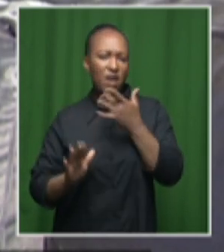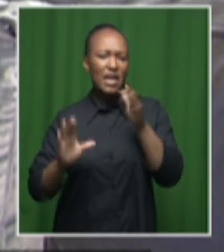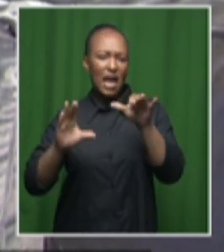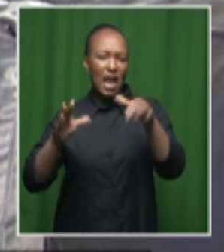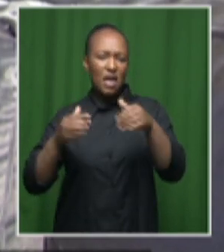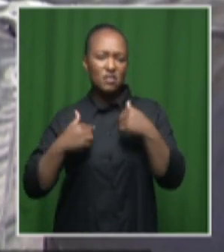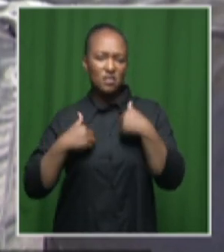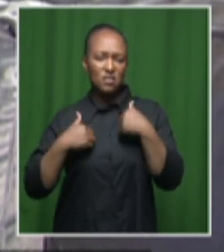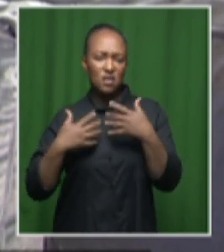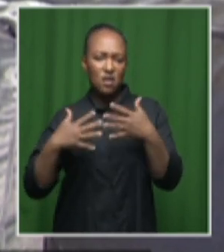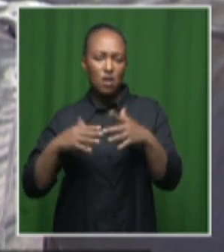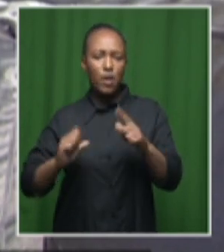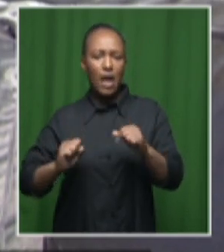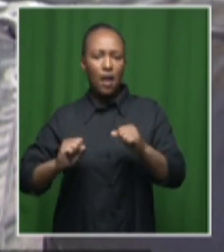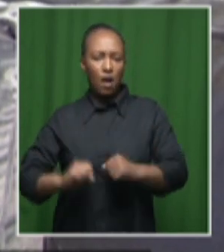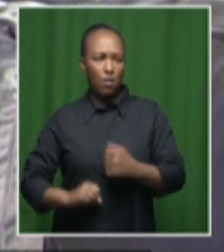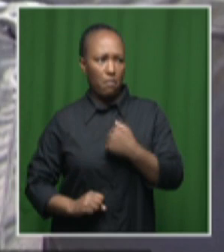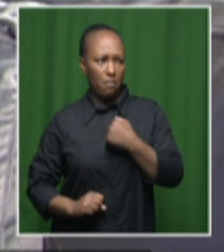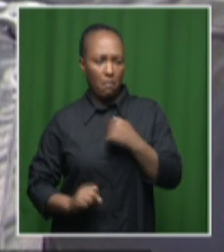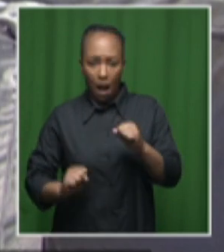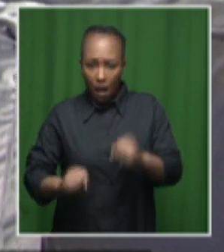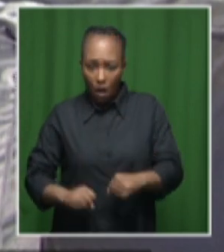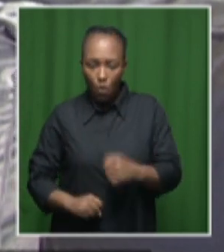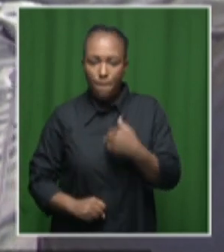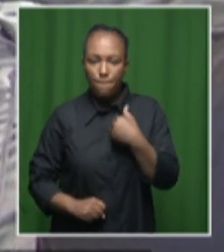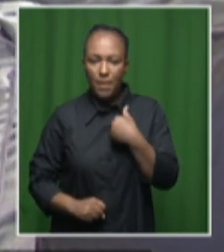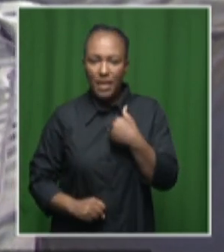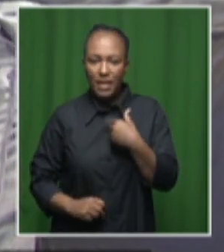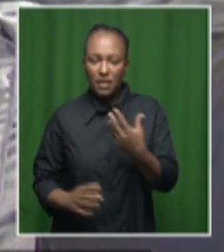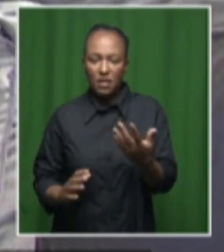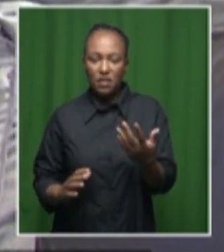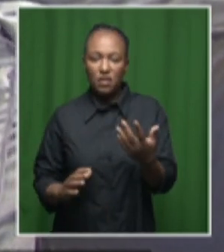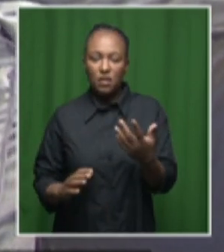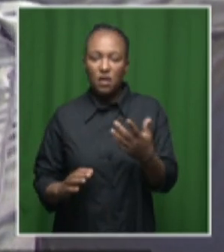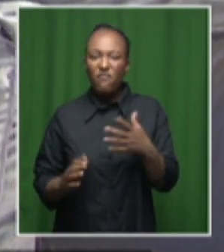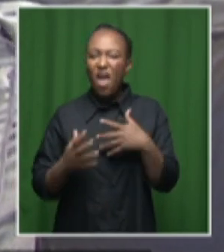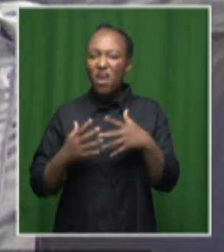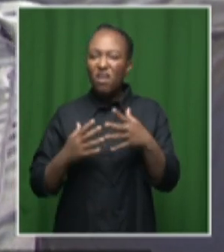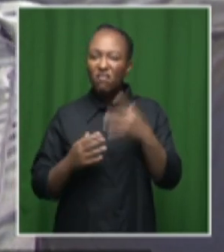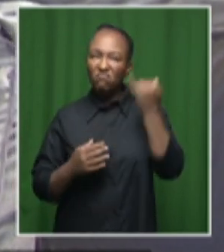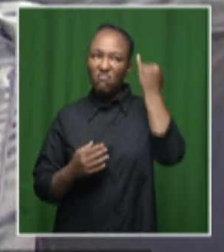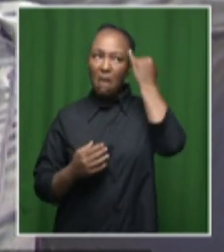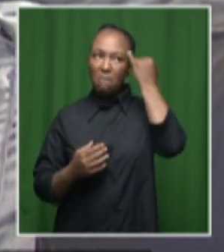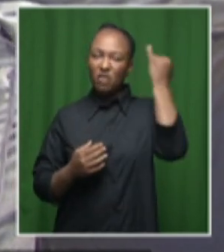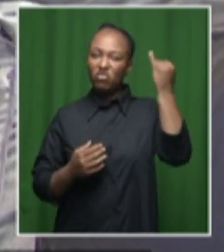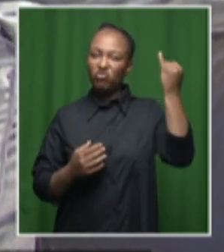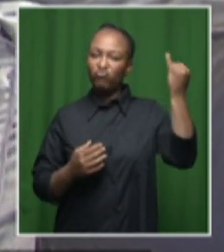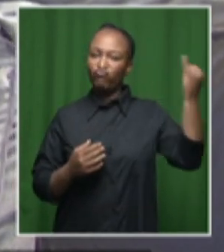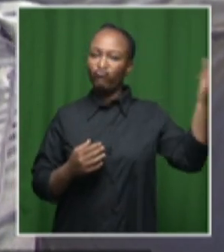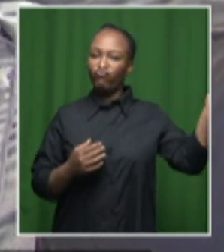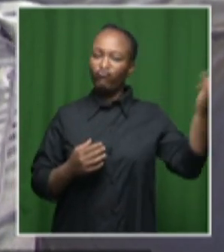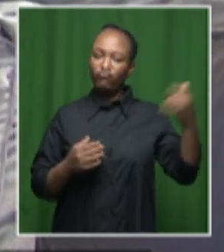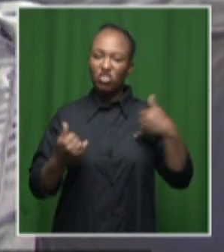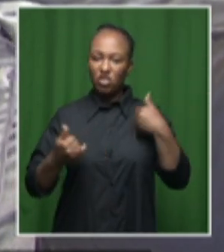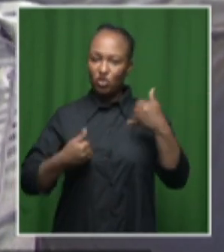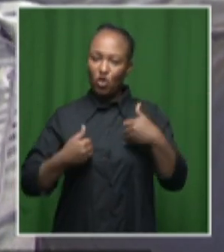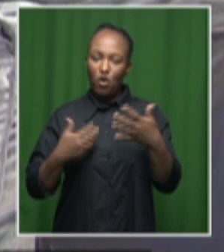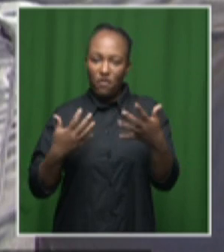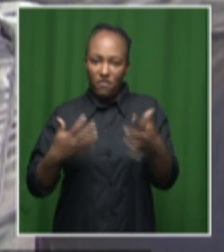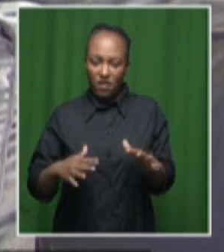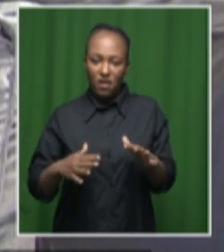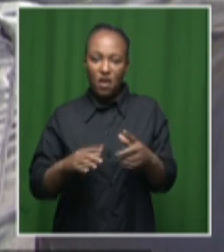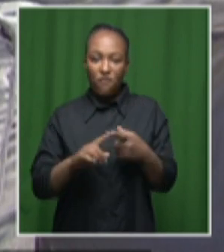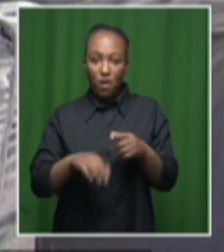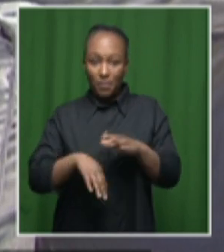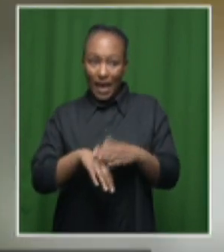it allowed you to let your imagination run wild. So I enjoyed it, and I just sort of went with it from